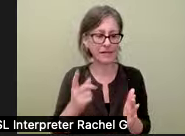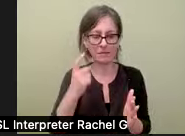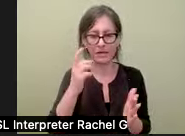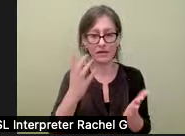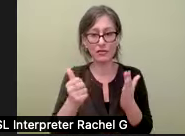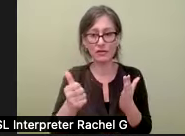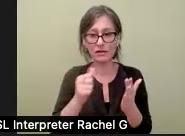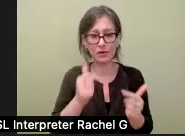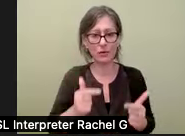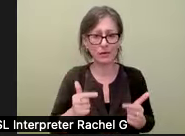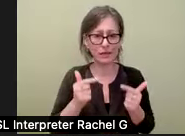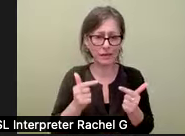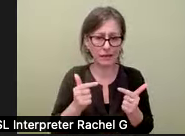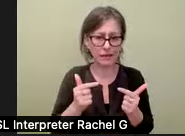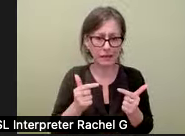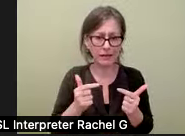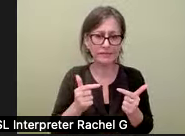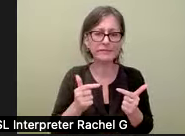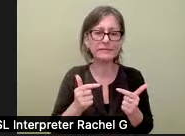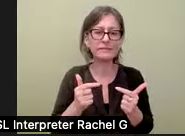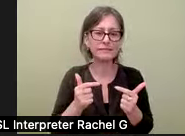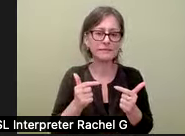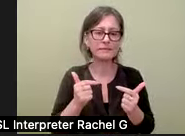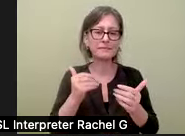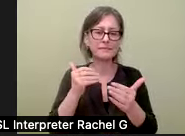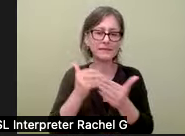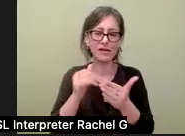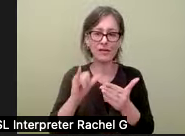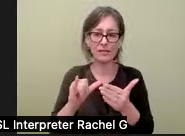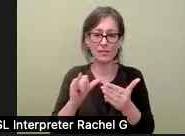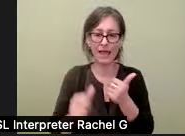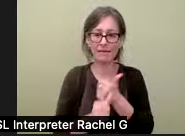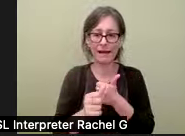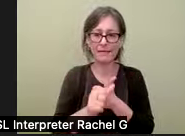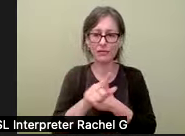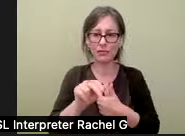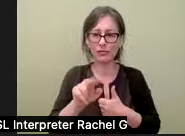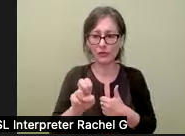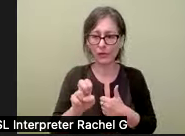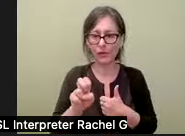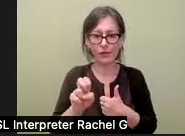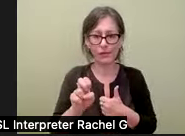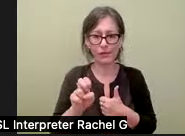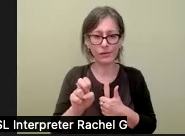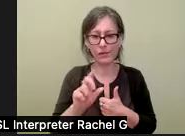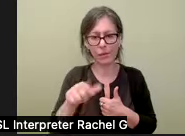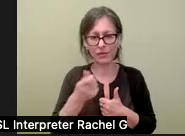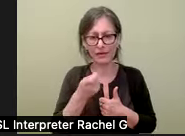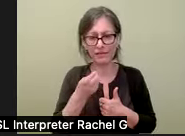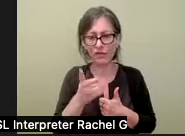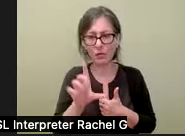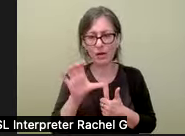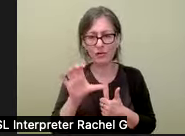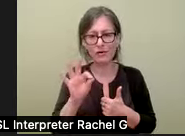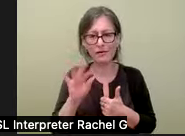live, within the tsunami hazard zone, which is in most areas only a couple hundred feet, if